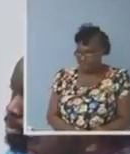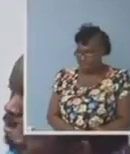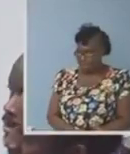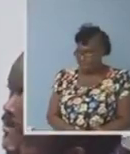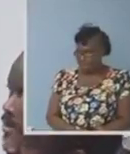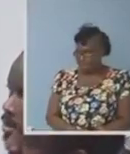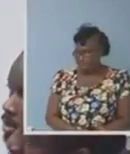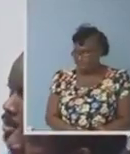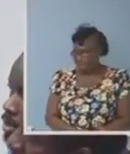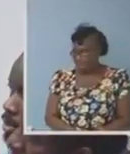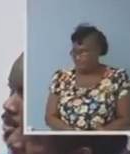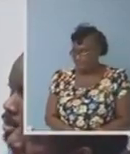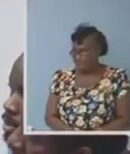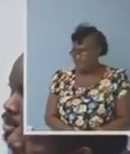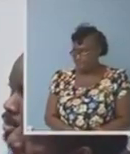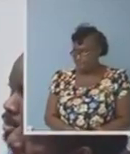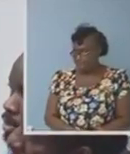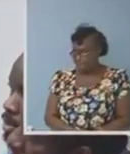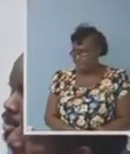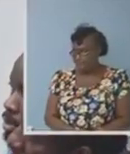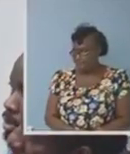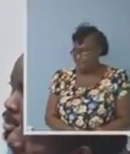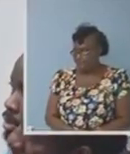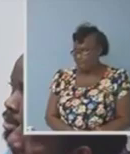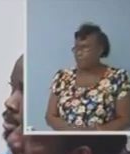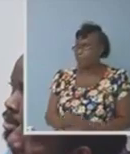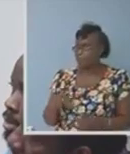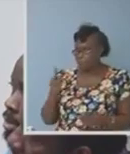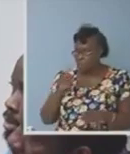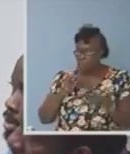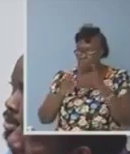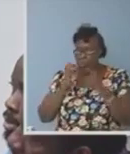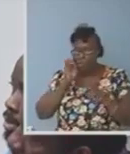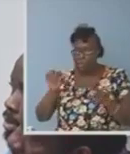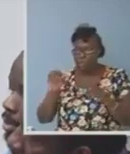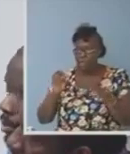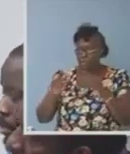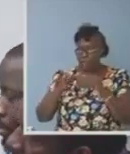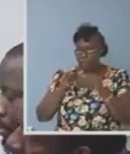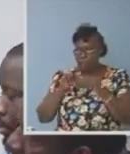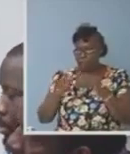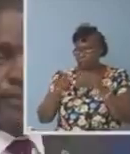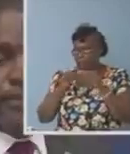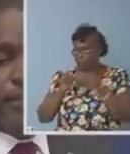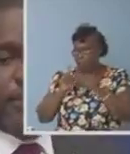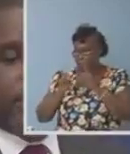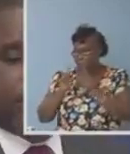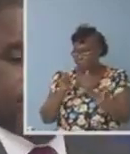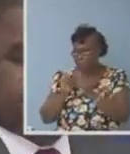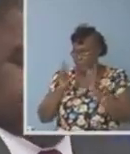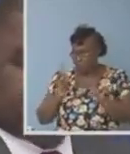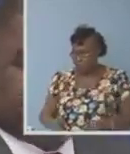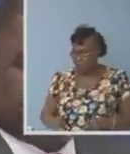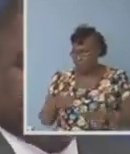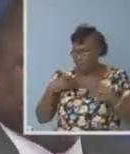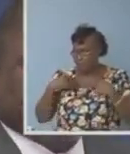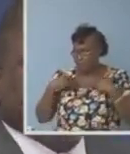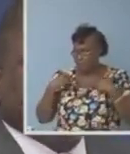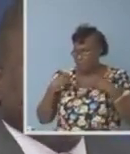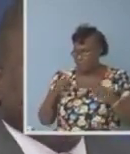Well, let me say that I'm in constant discussion with the Minister of Health with a view to finding out